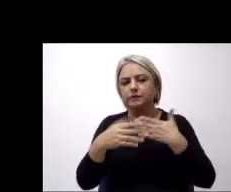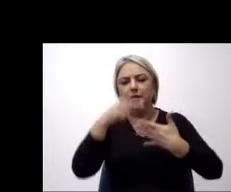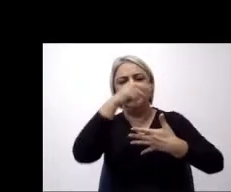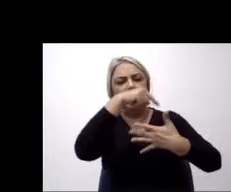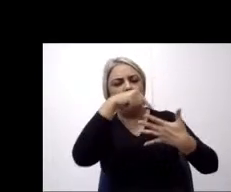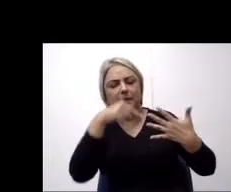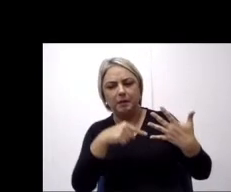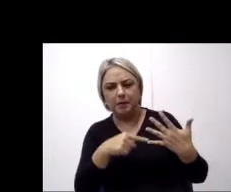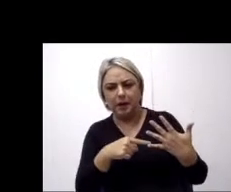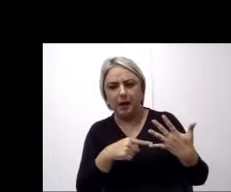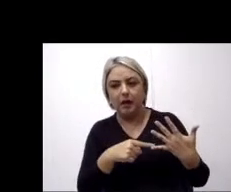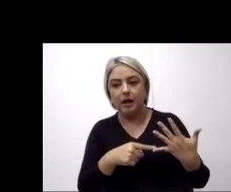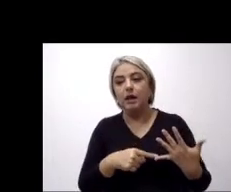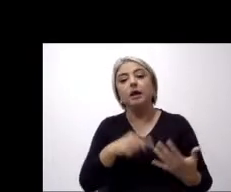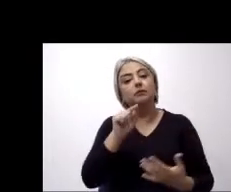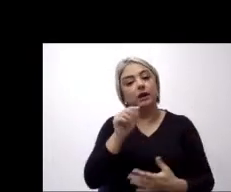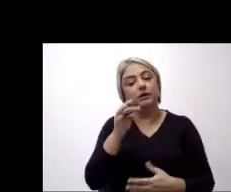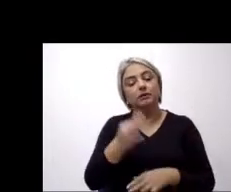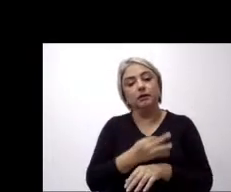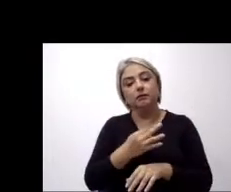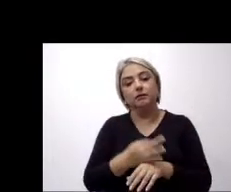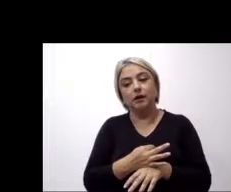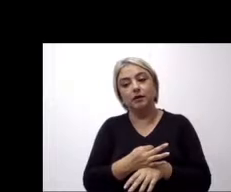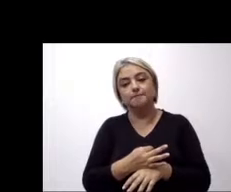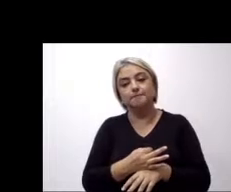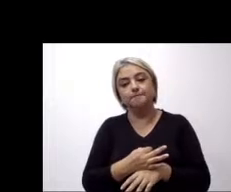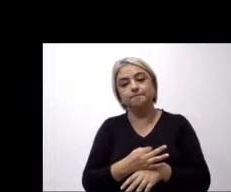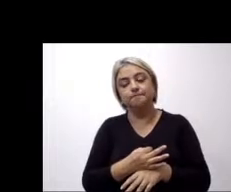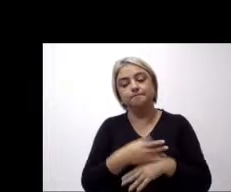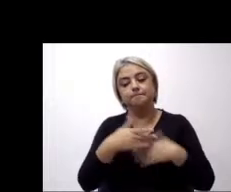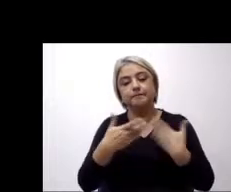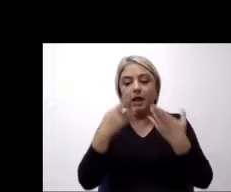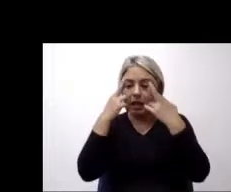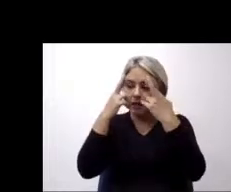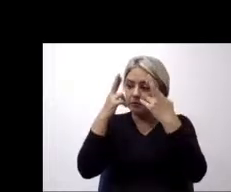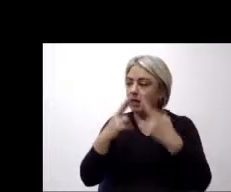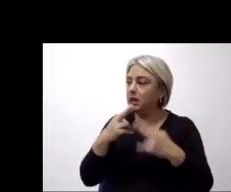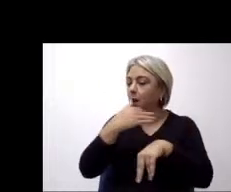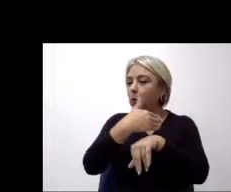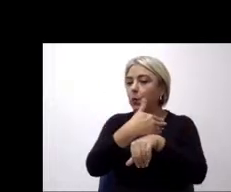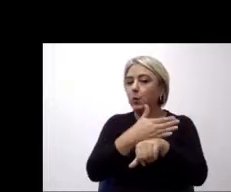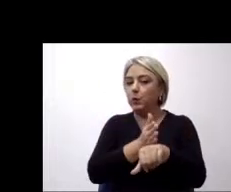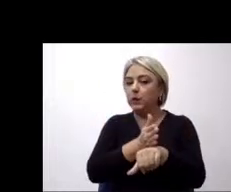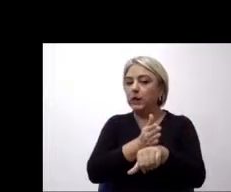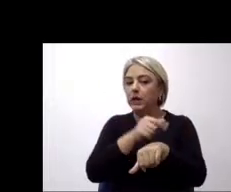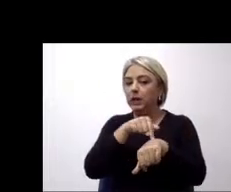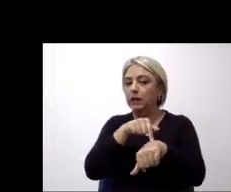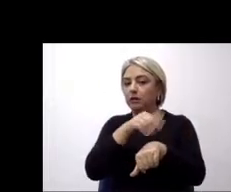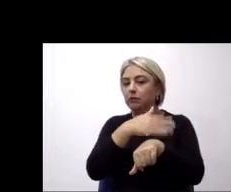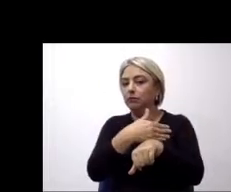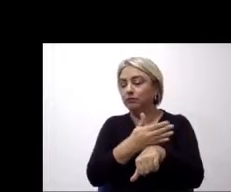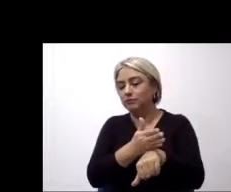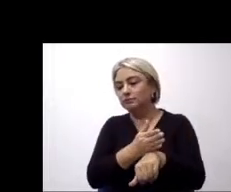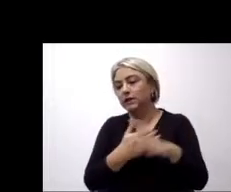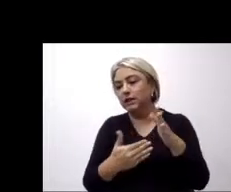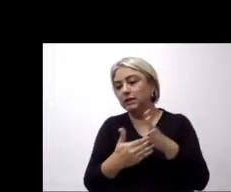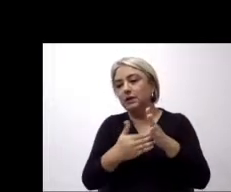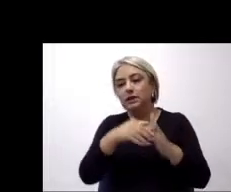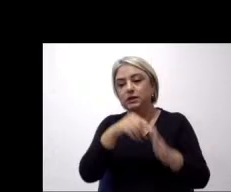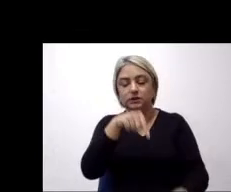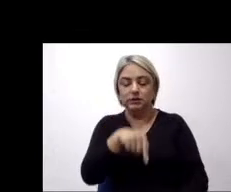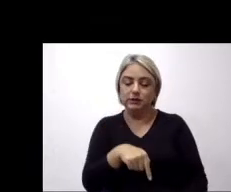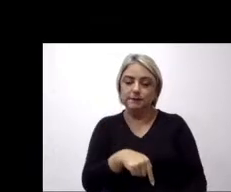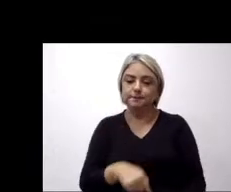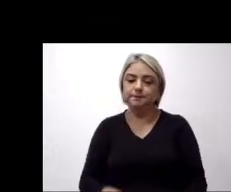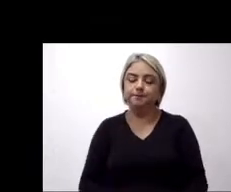to respect the time. I also just want to evoke really quickly the French tradition. So there is